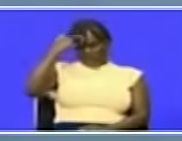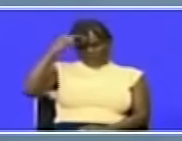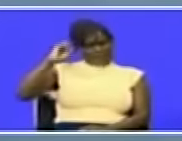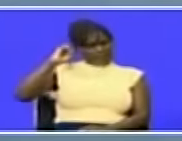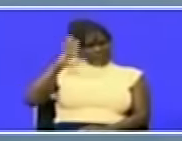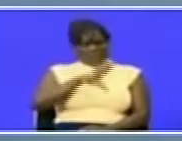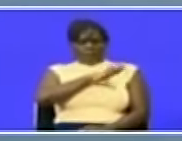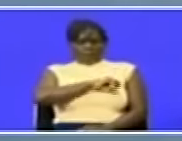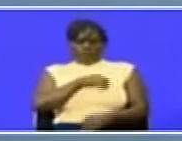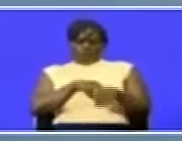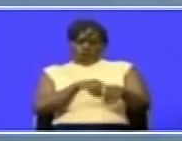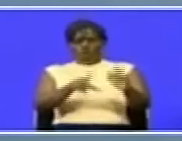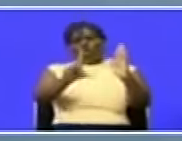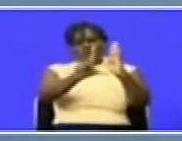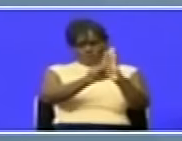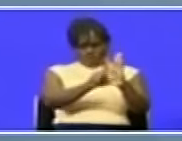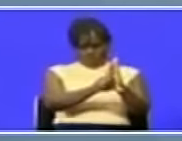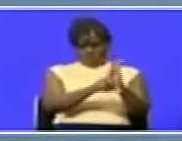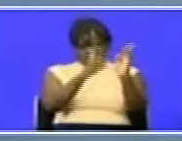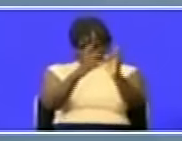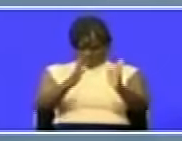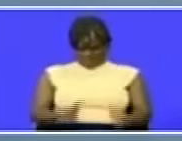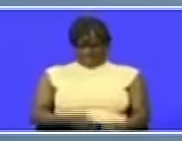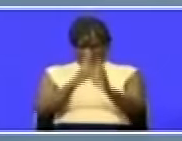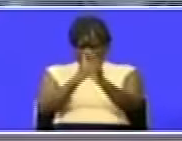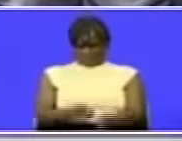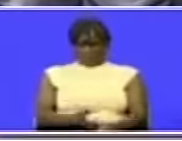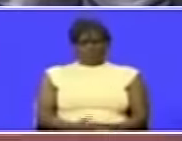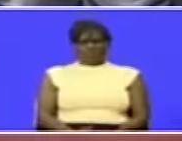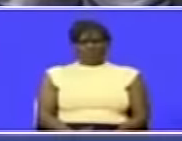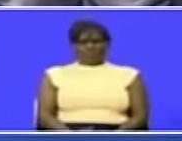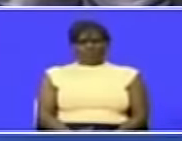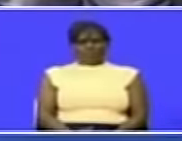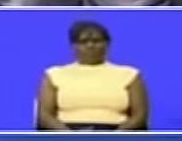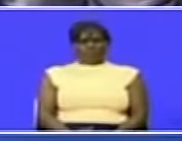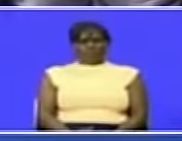adherence to the rule of law, as Murimi Mwangi now reports.